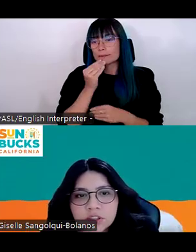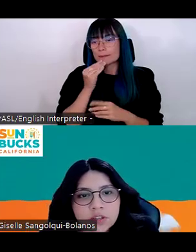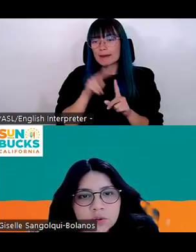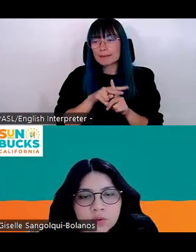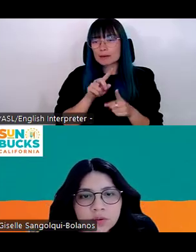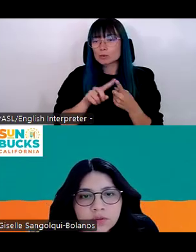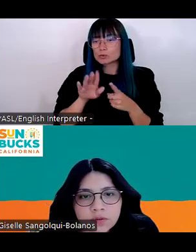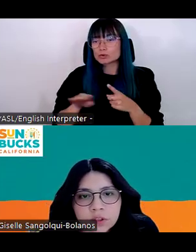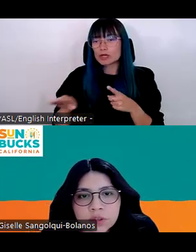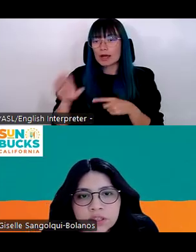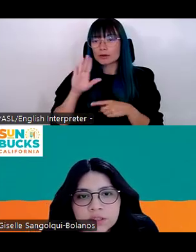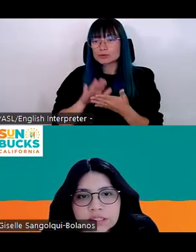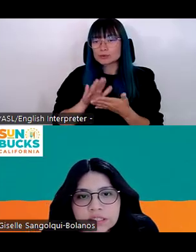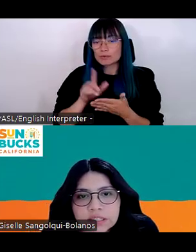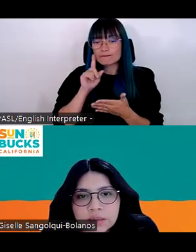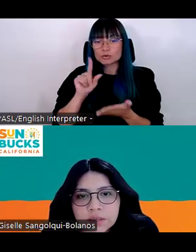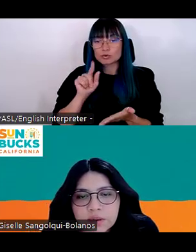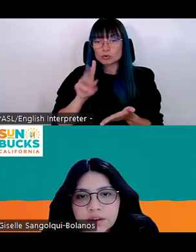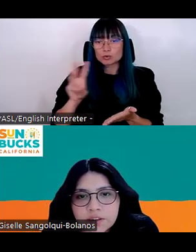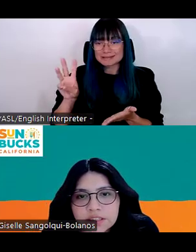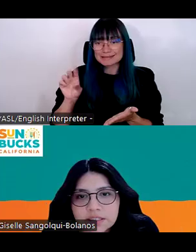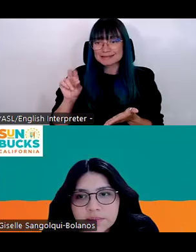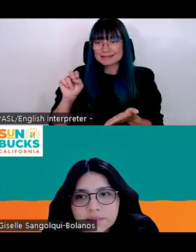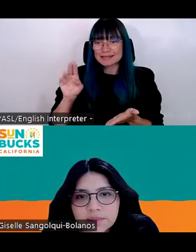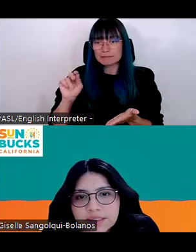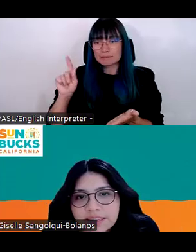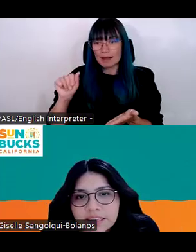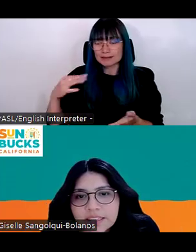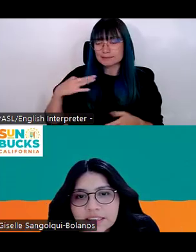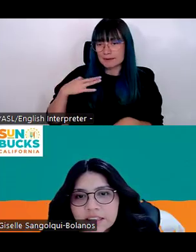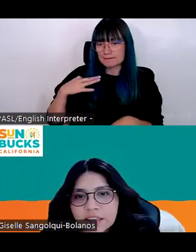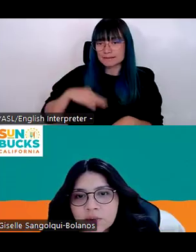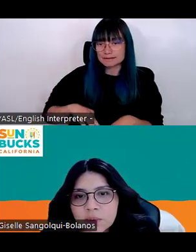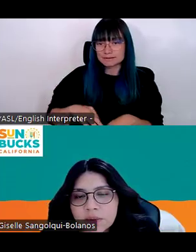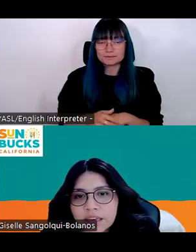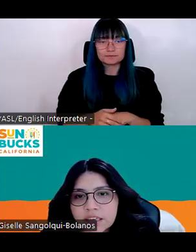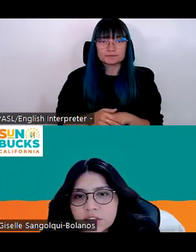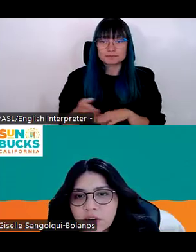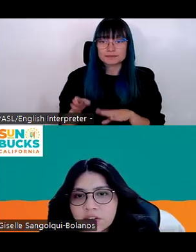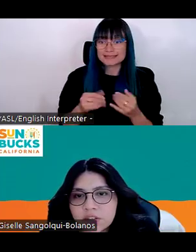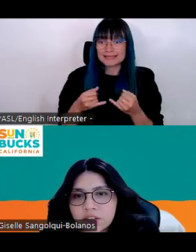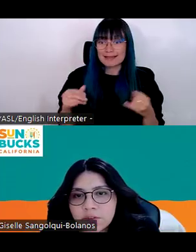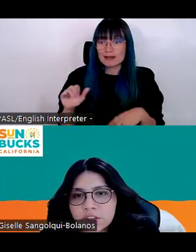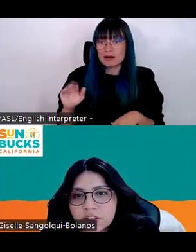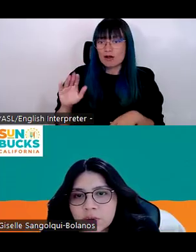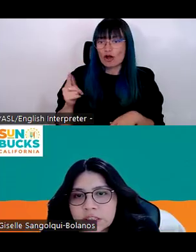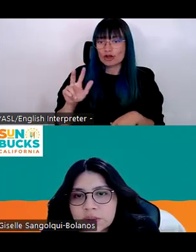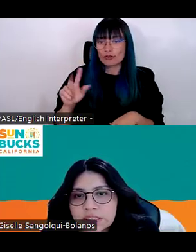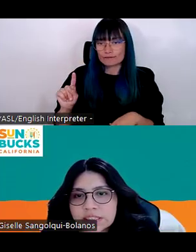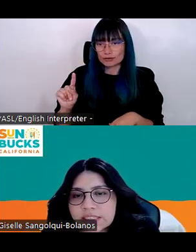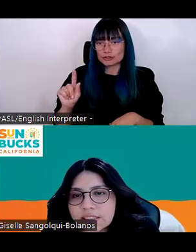to their child's school for 2026 Sandbox benefits. The deadline to apply is August